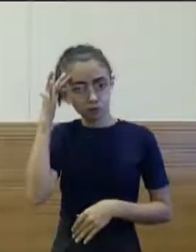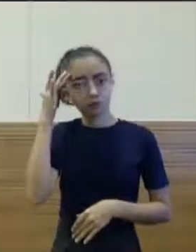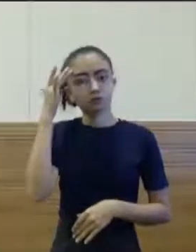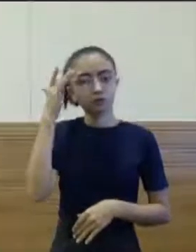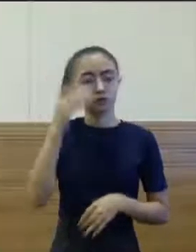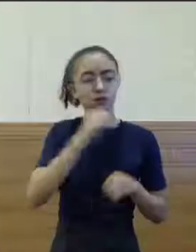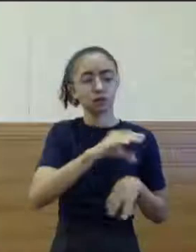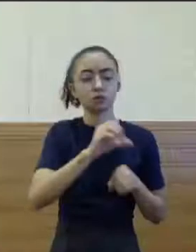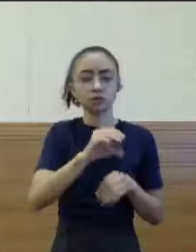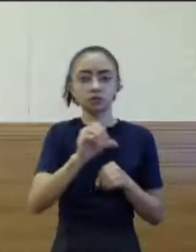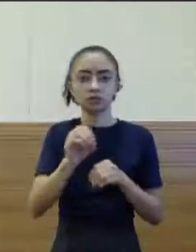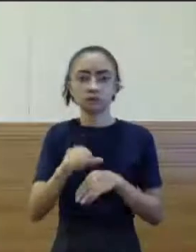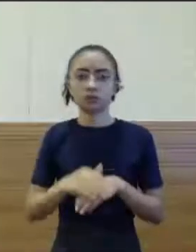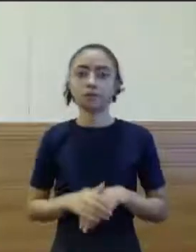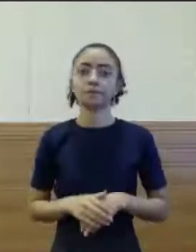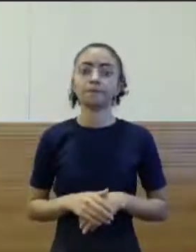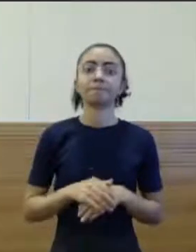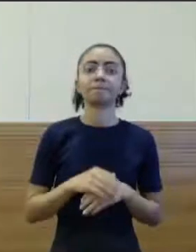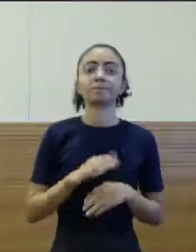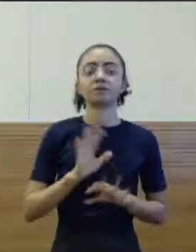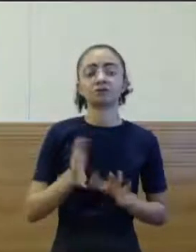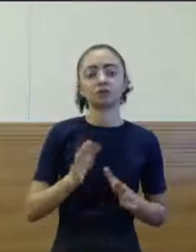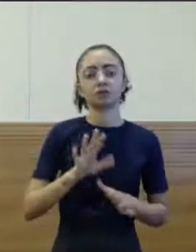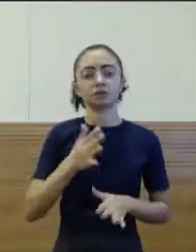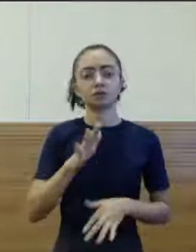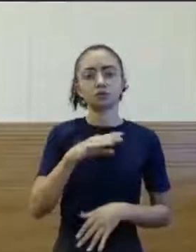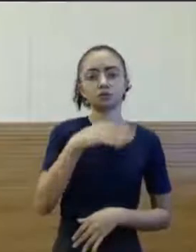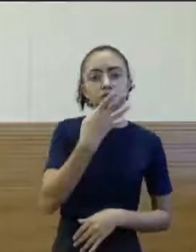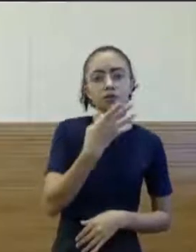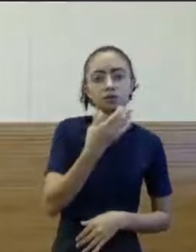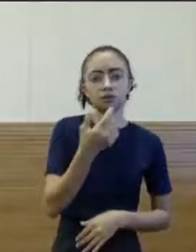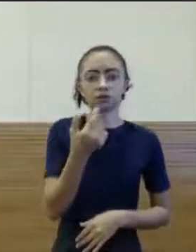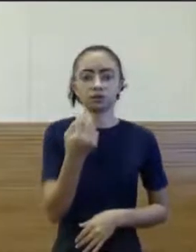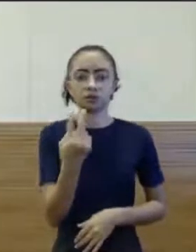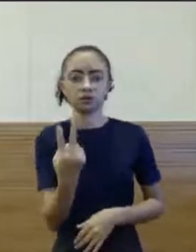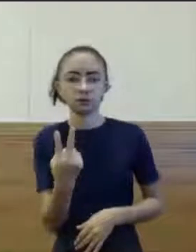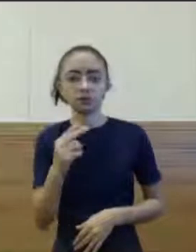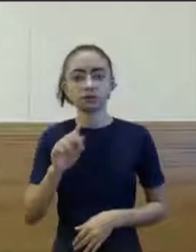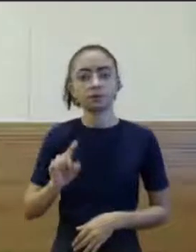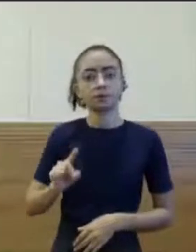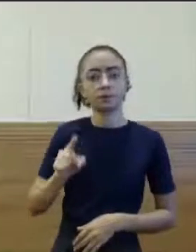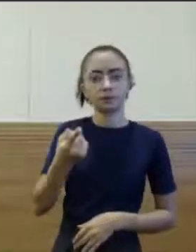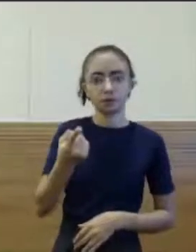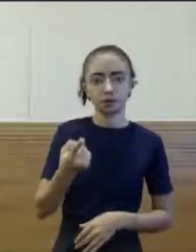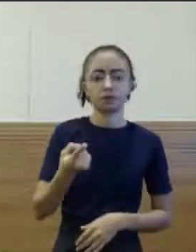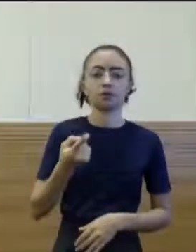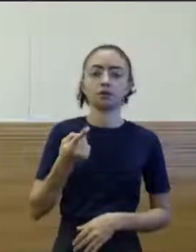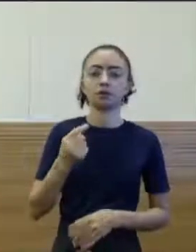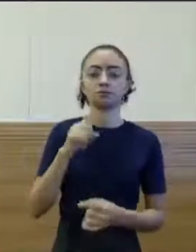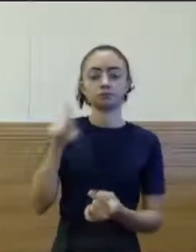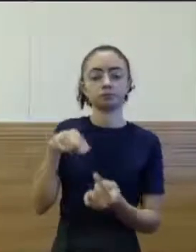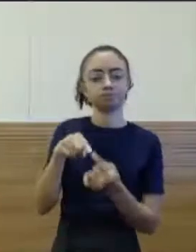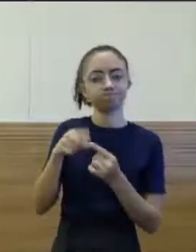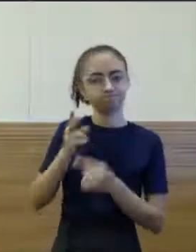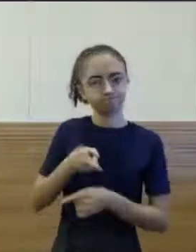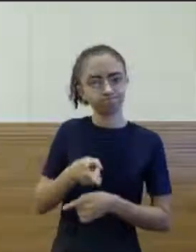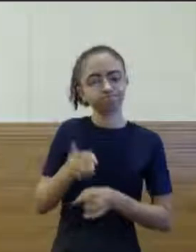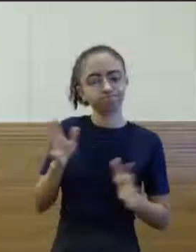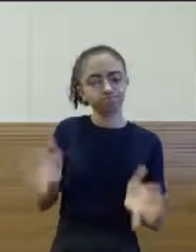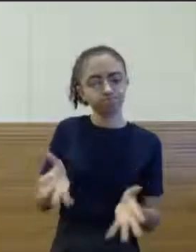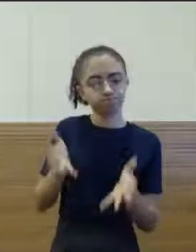um, and we just finished 43,000, and, and this group is very important for